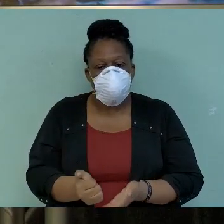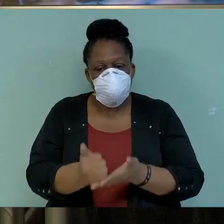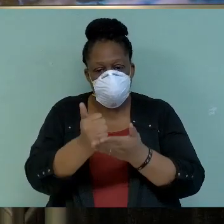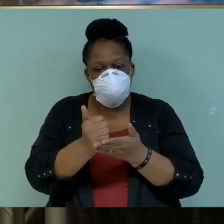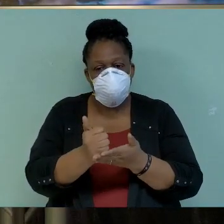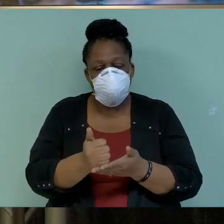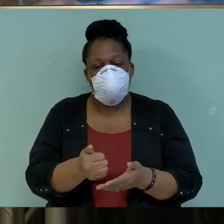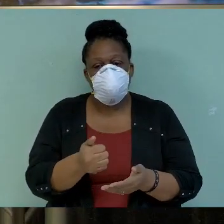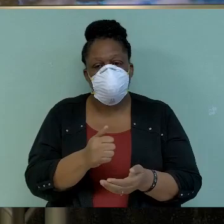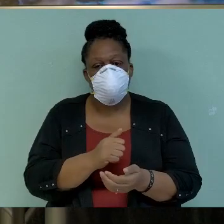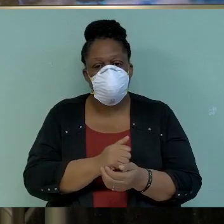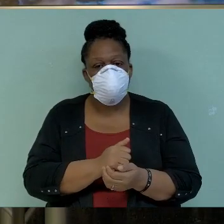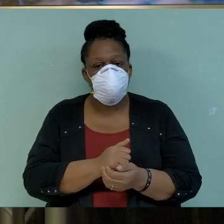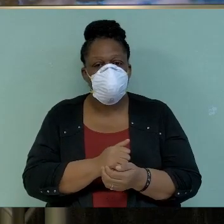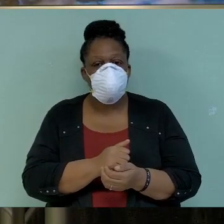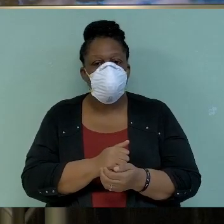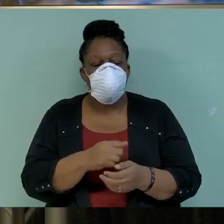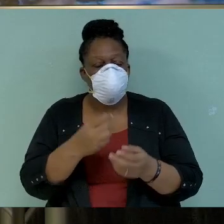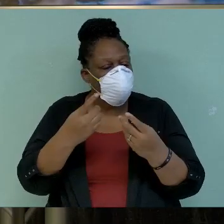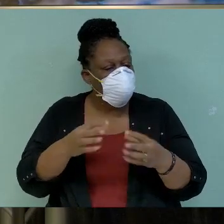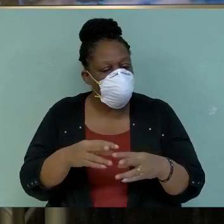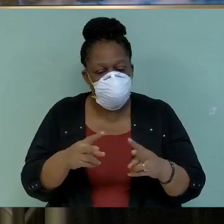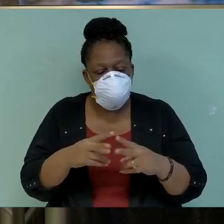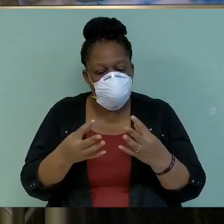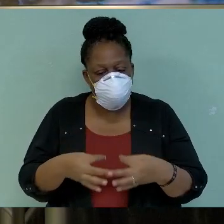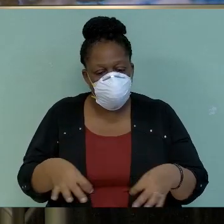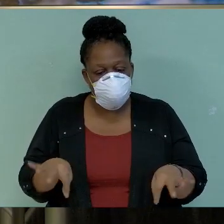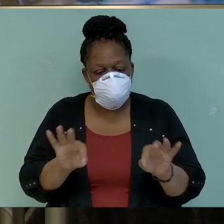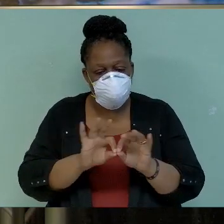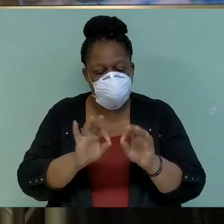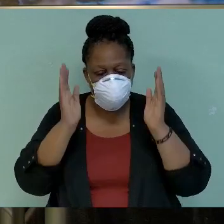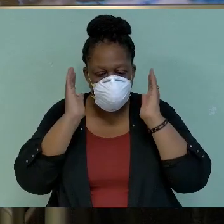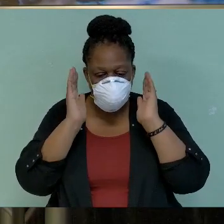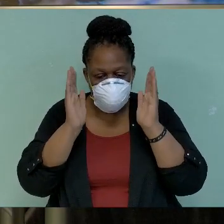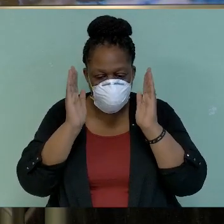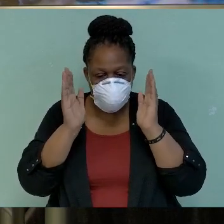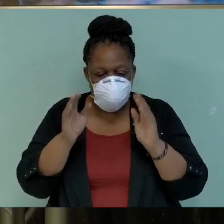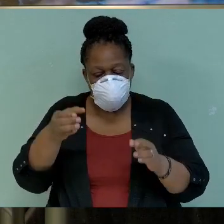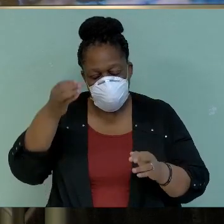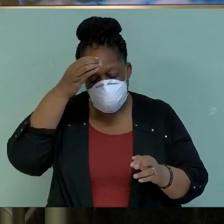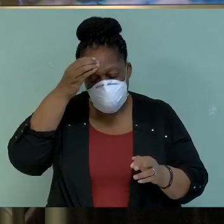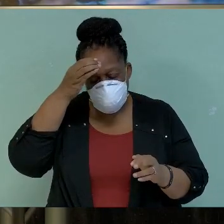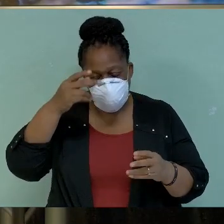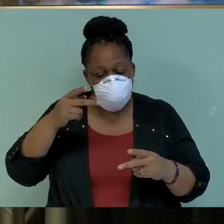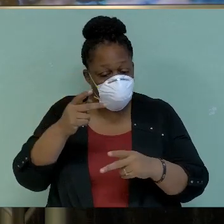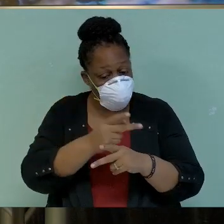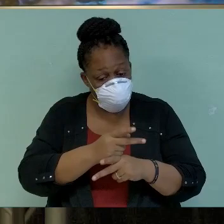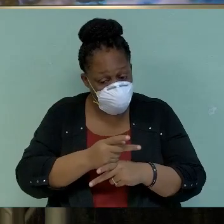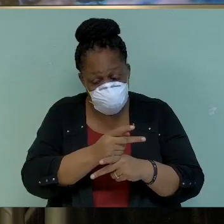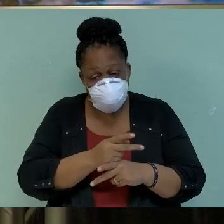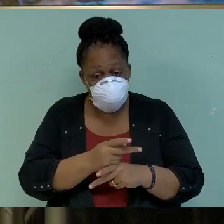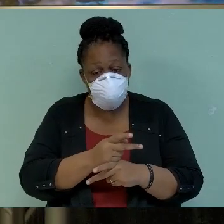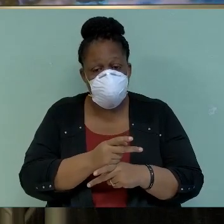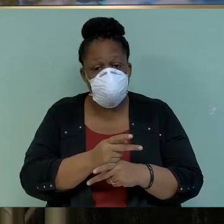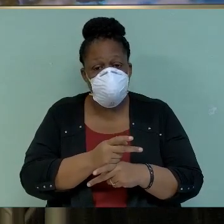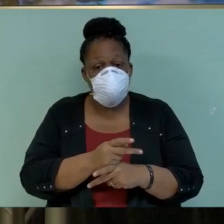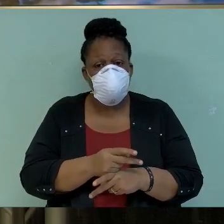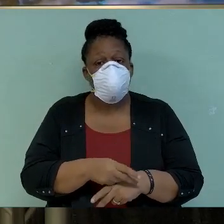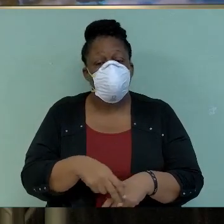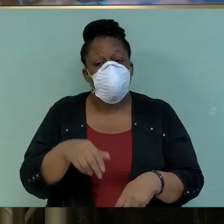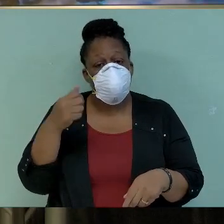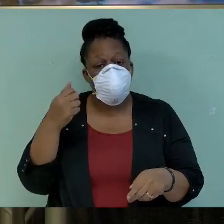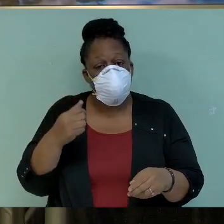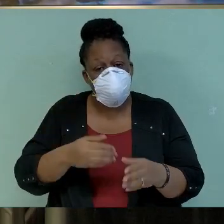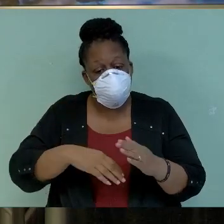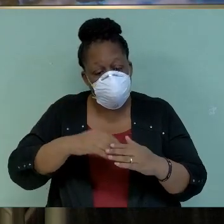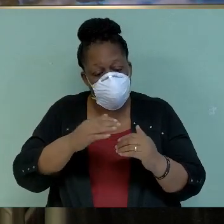support. It is important to pay attention to our mental health care, to develop resilience